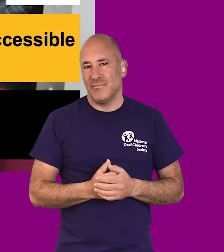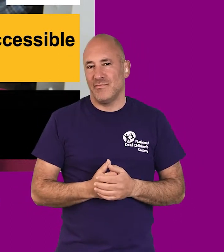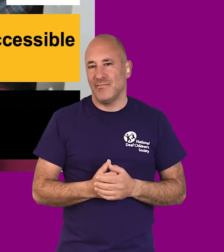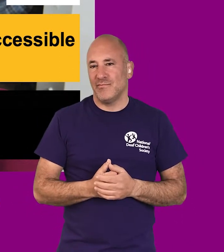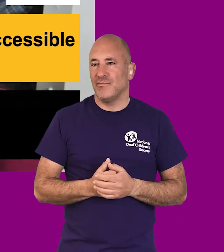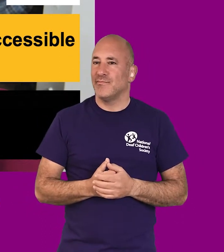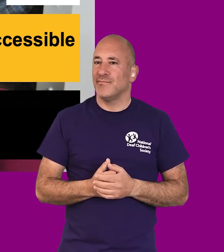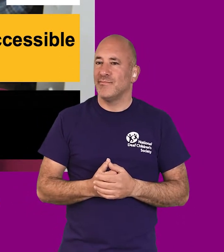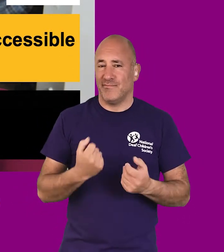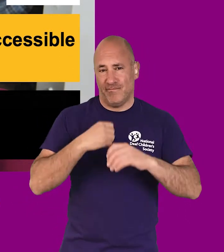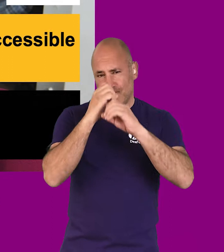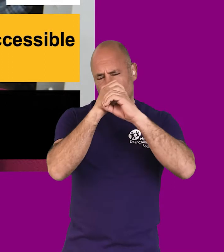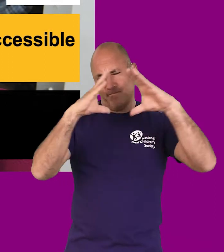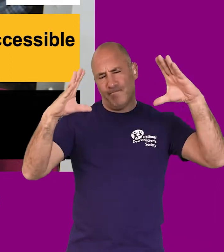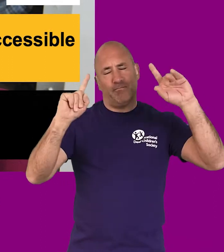of 25.